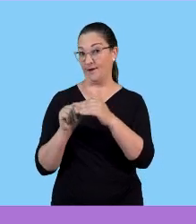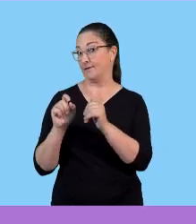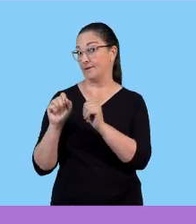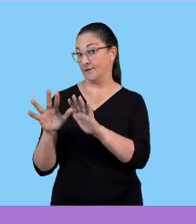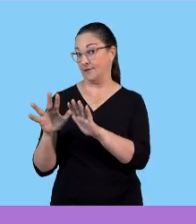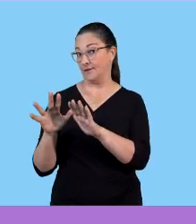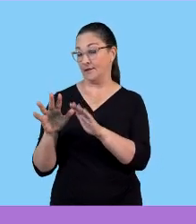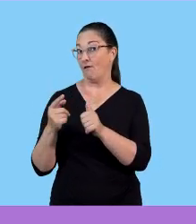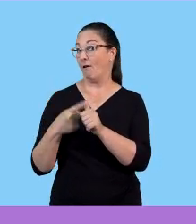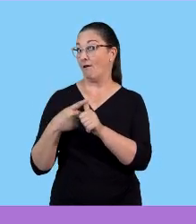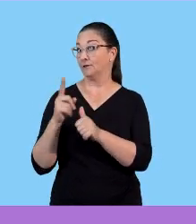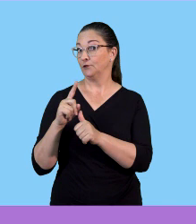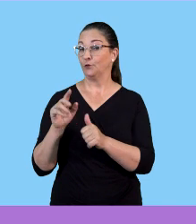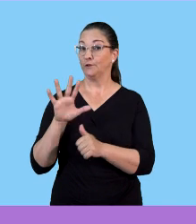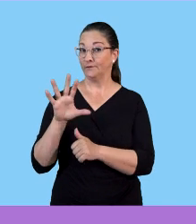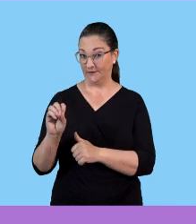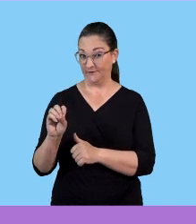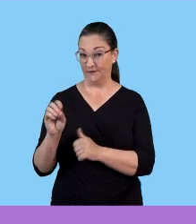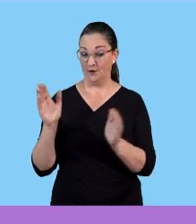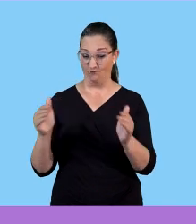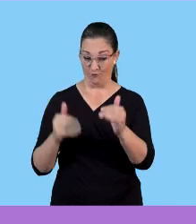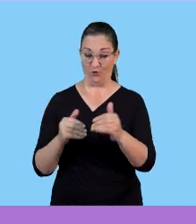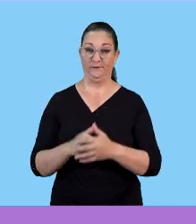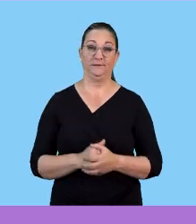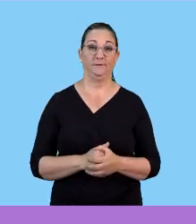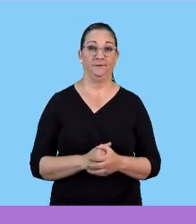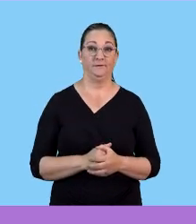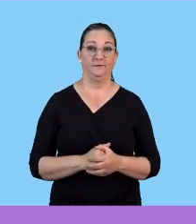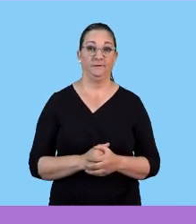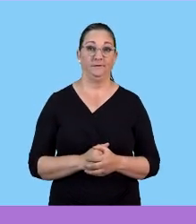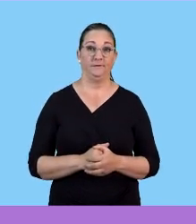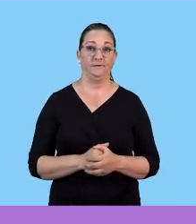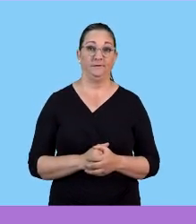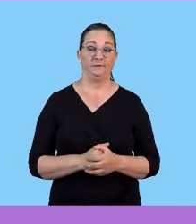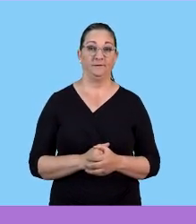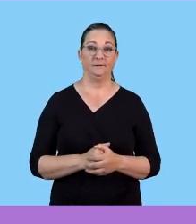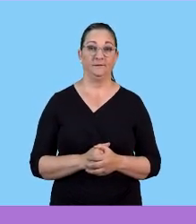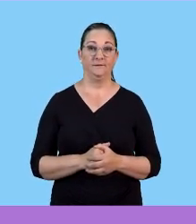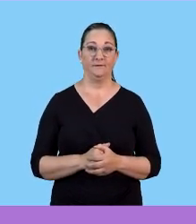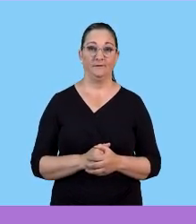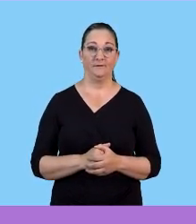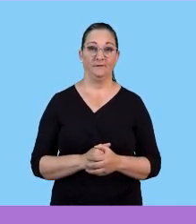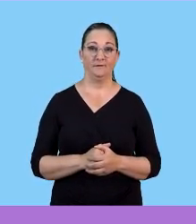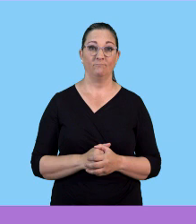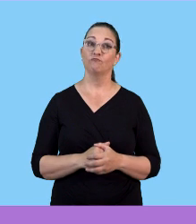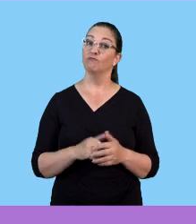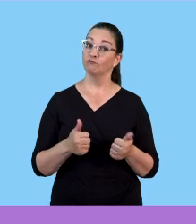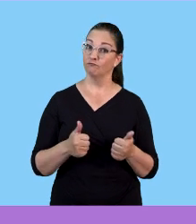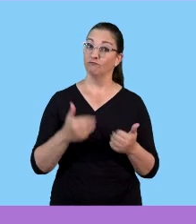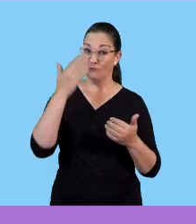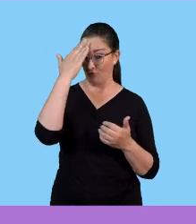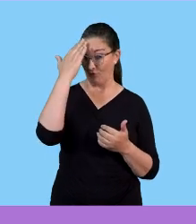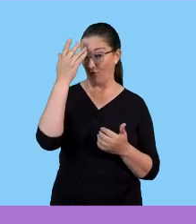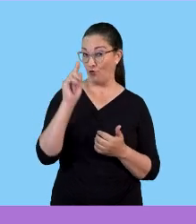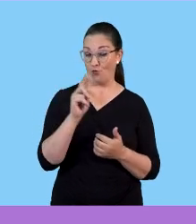10 gives me 50 boxes. Excellent. So we